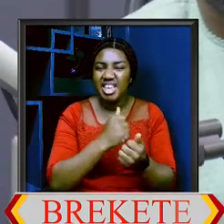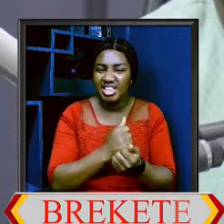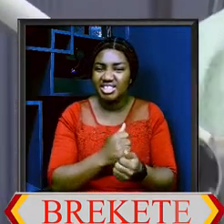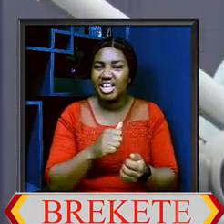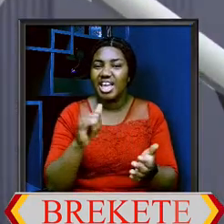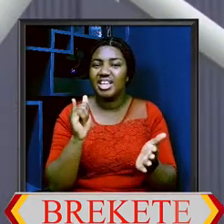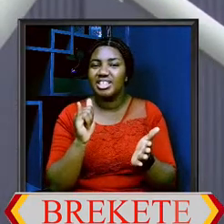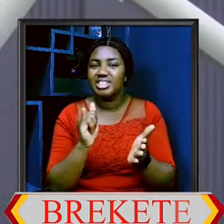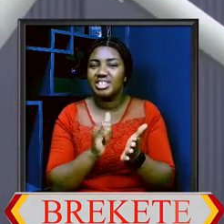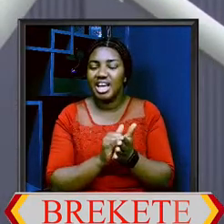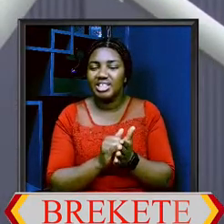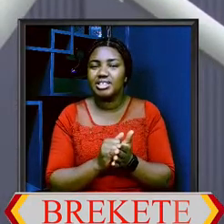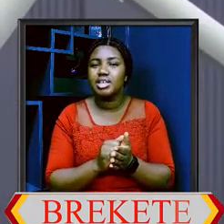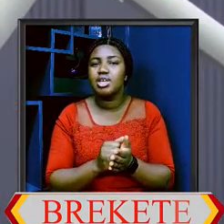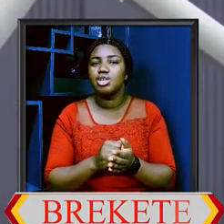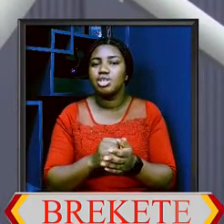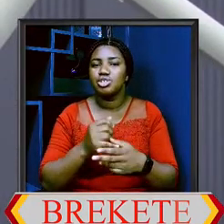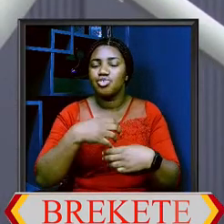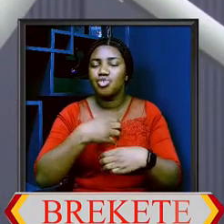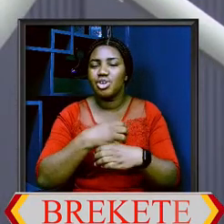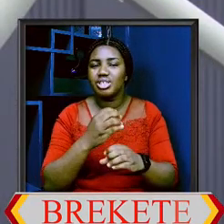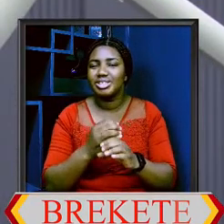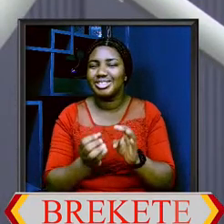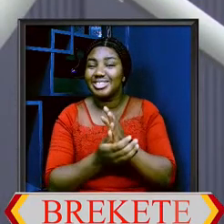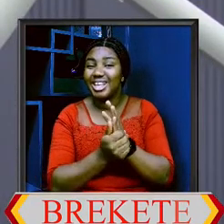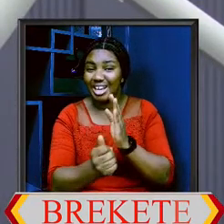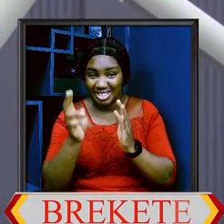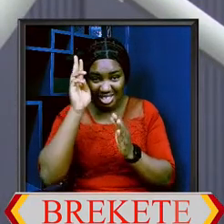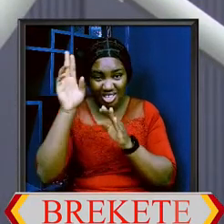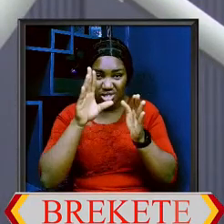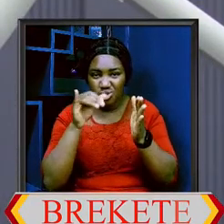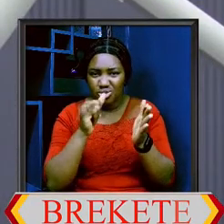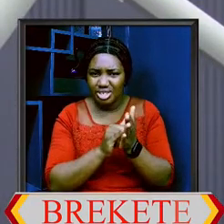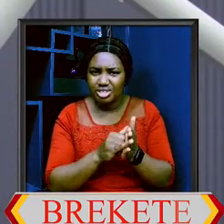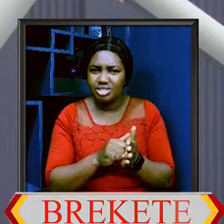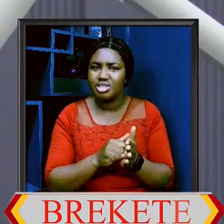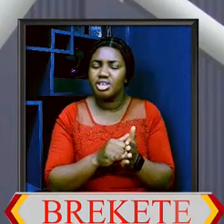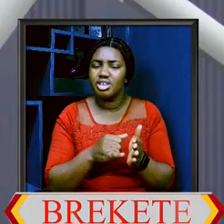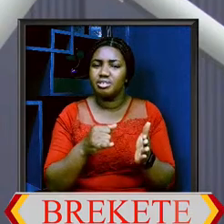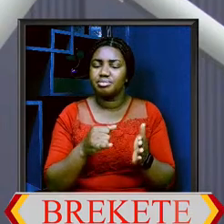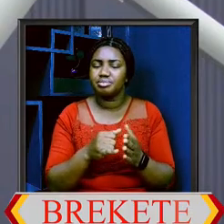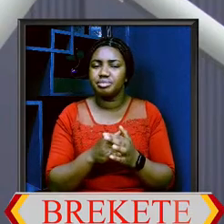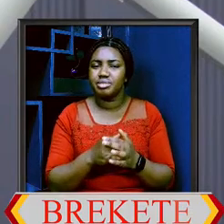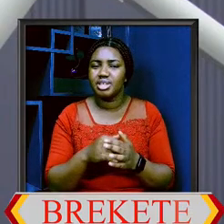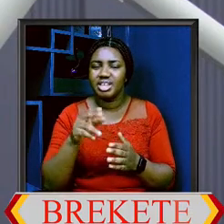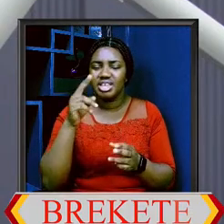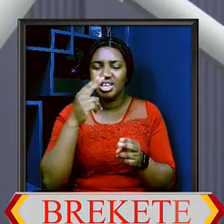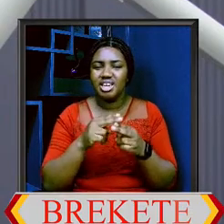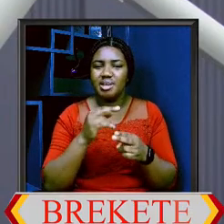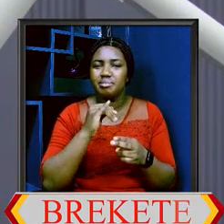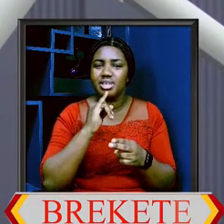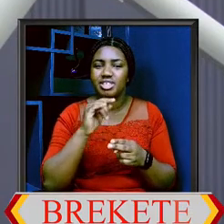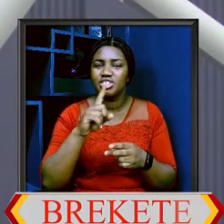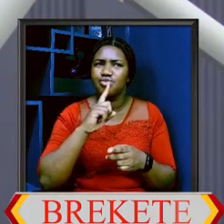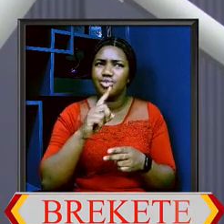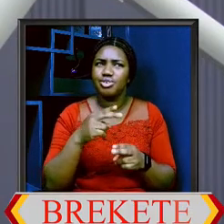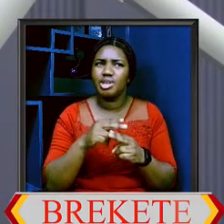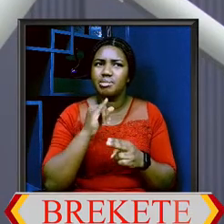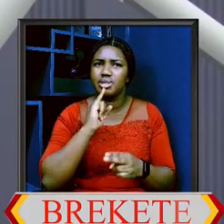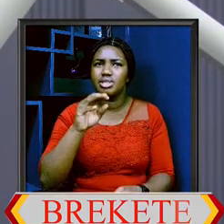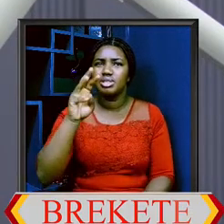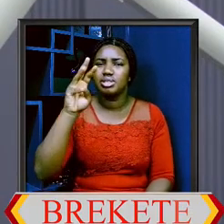don't do wonder who be this person name name something